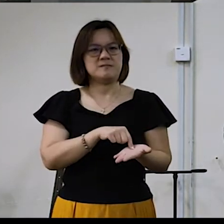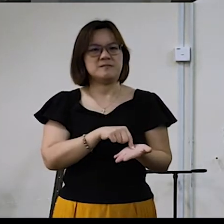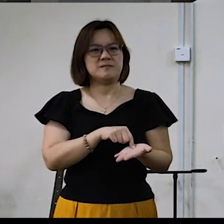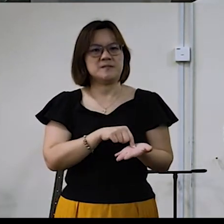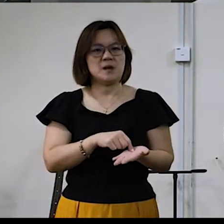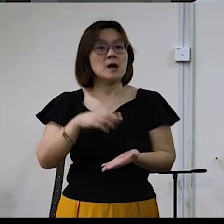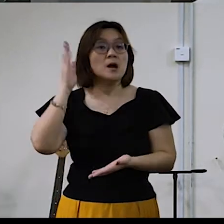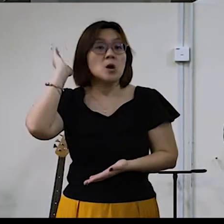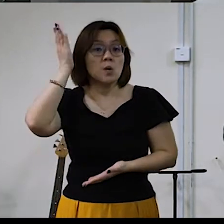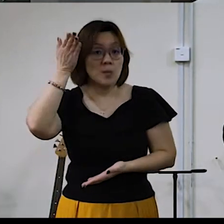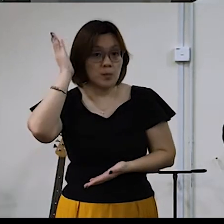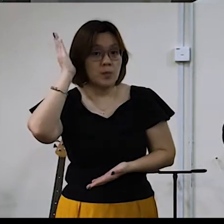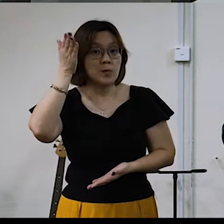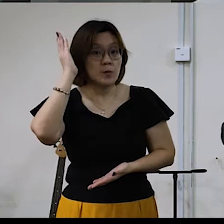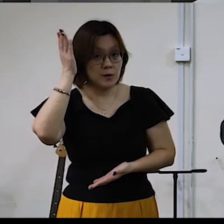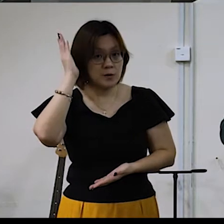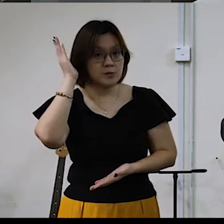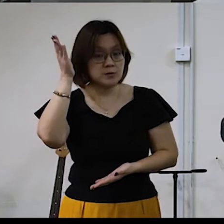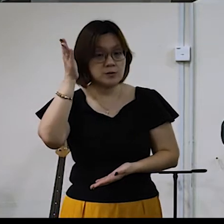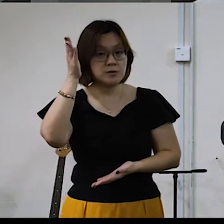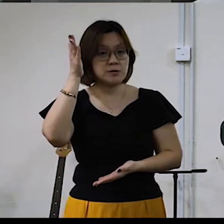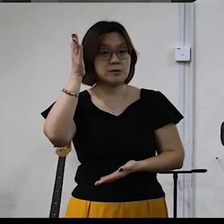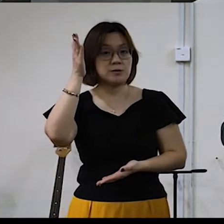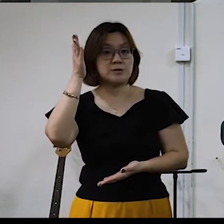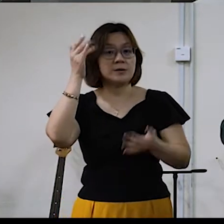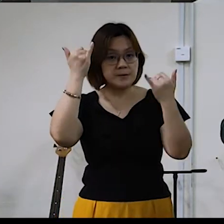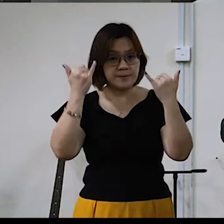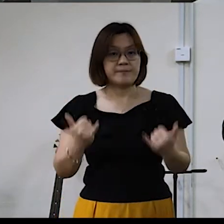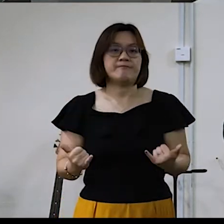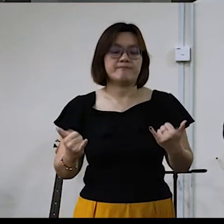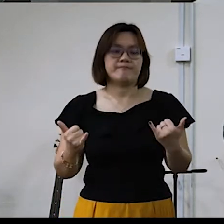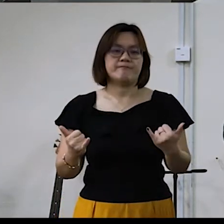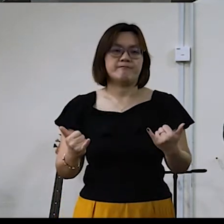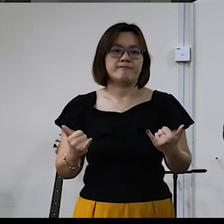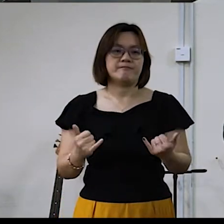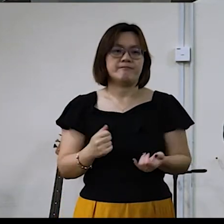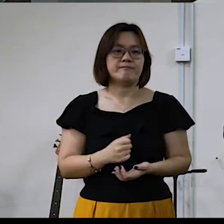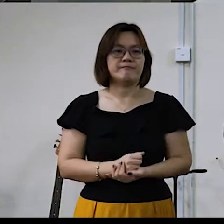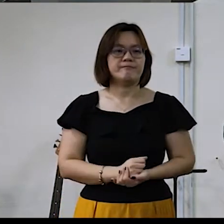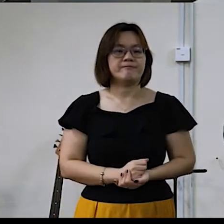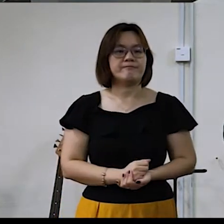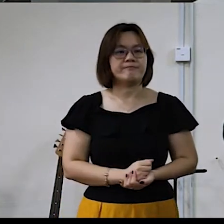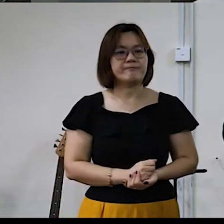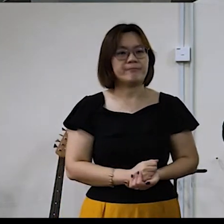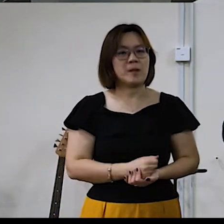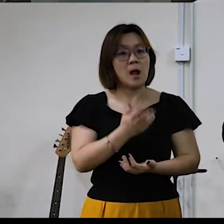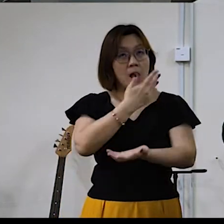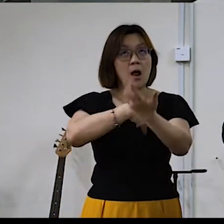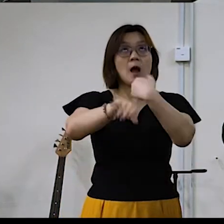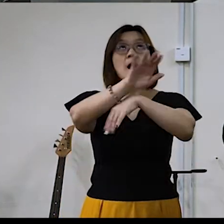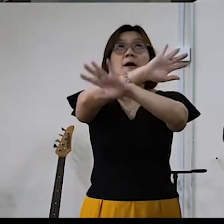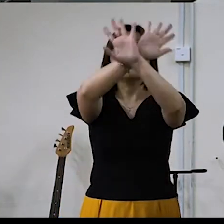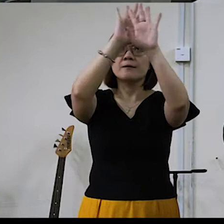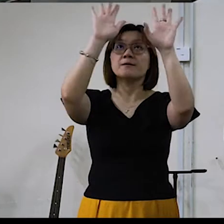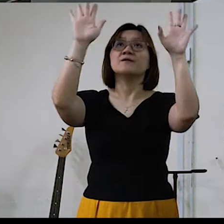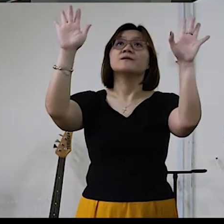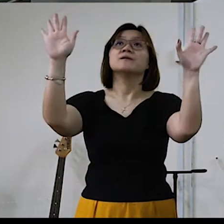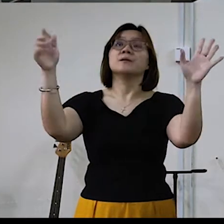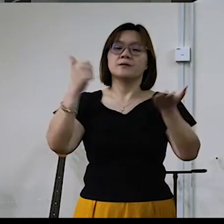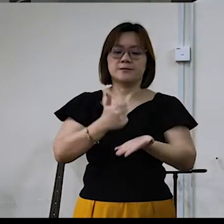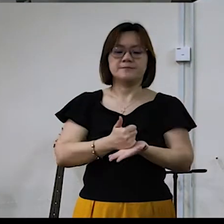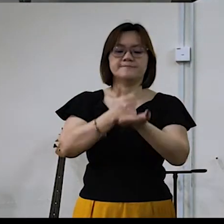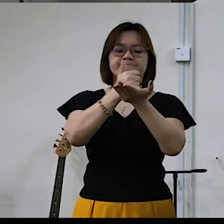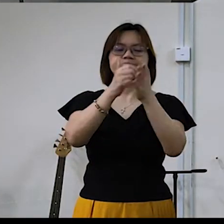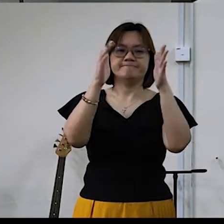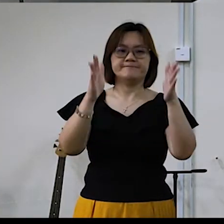sermon entitled The Heavenly Helper. And I'm going to present to you